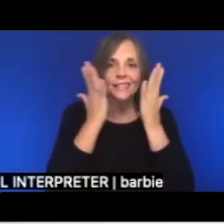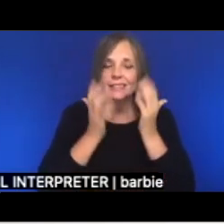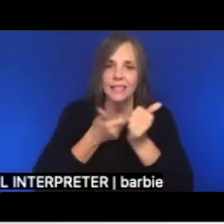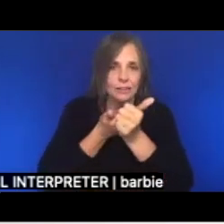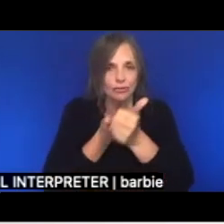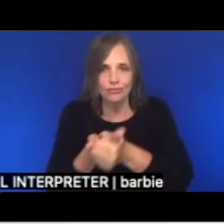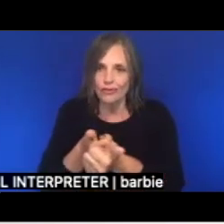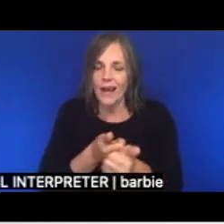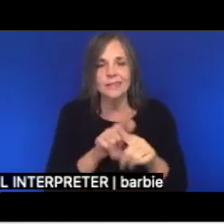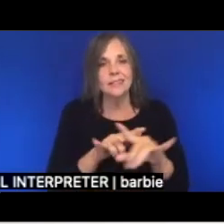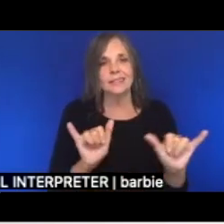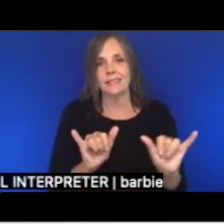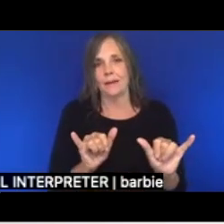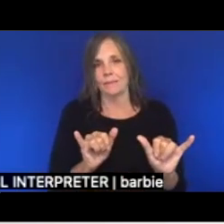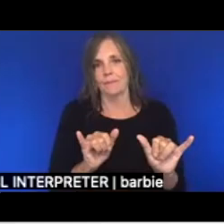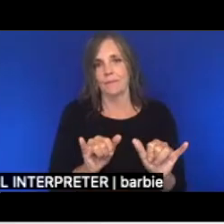in the systems, like with this